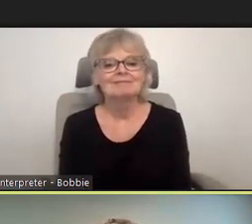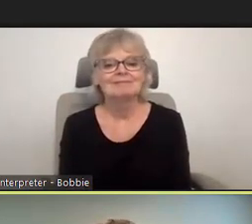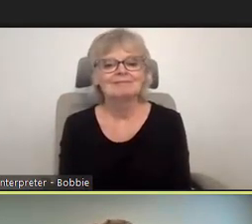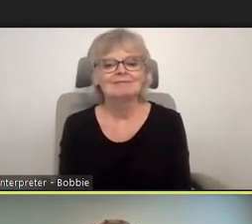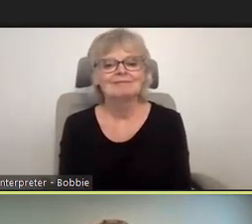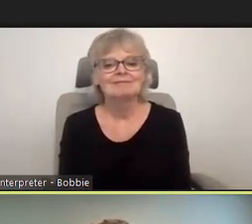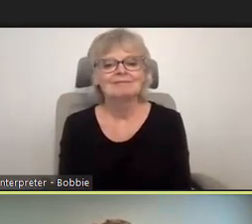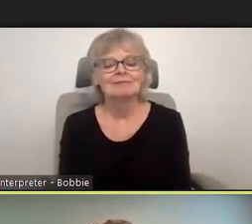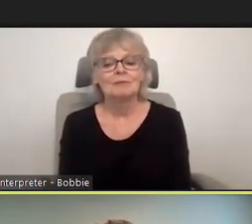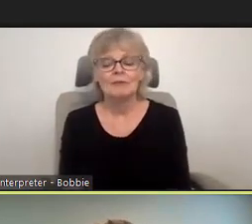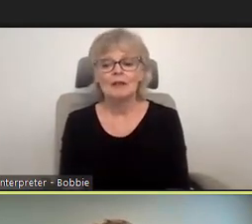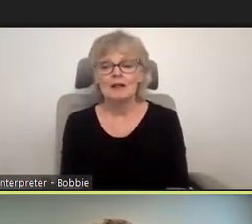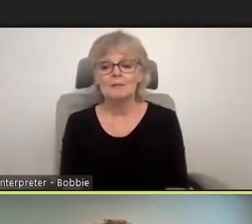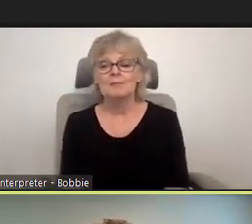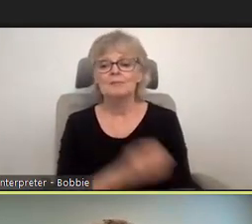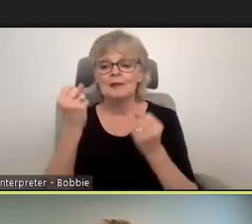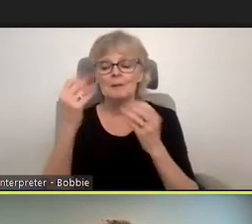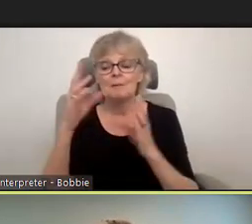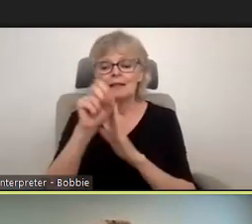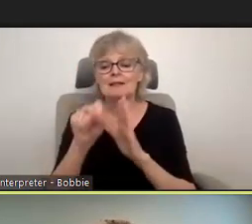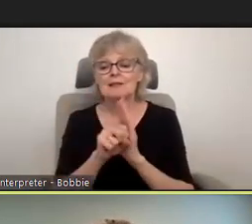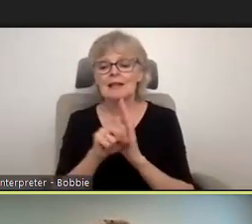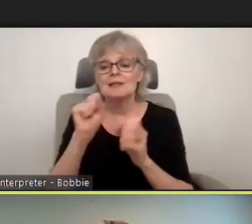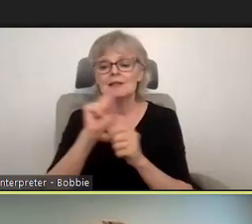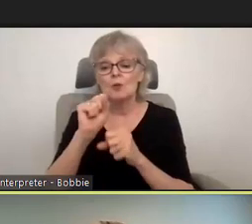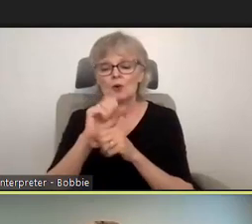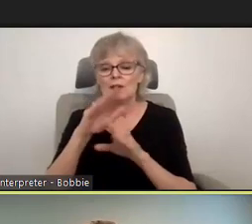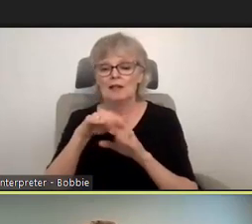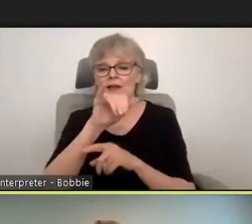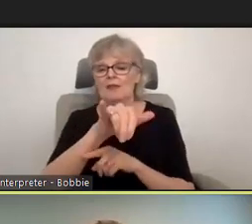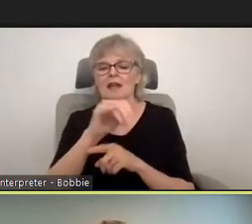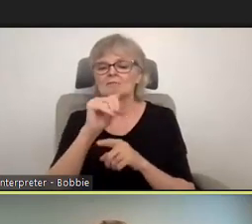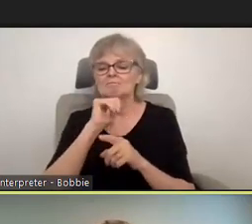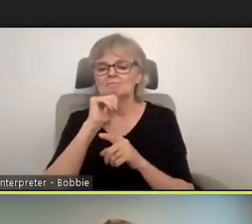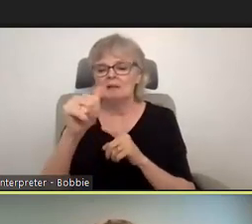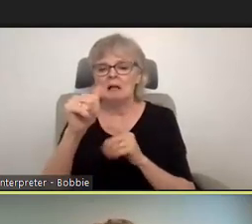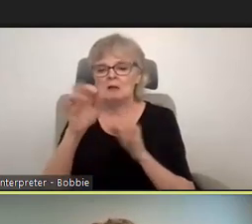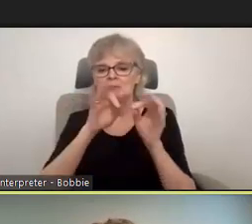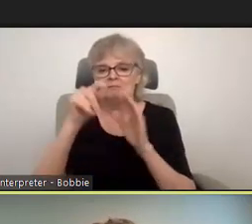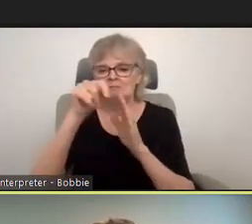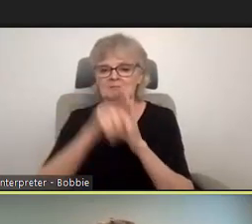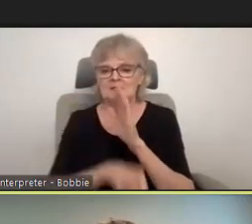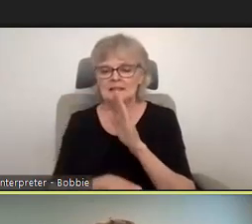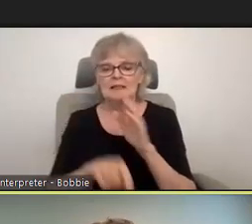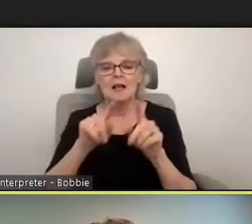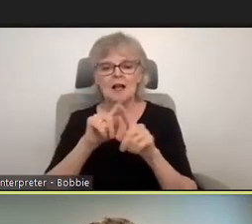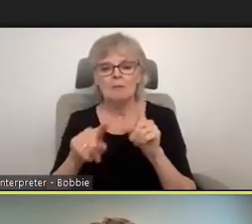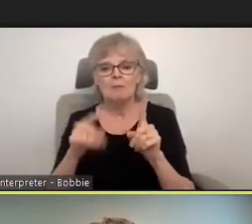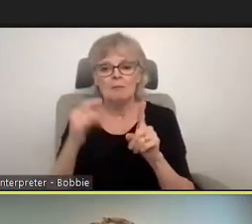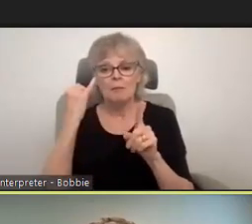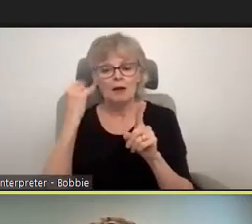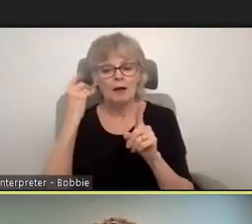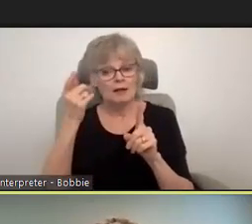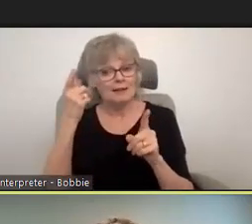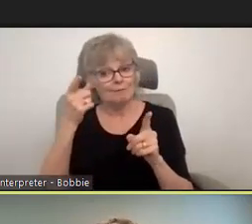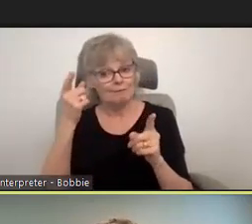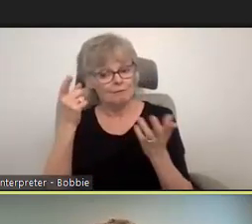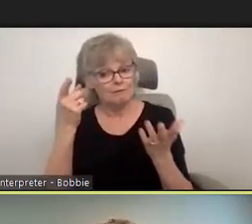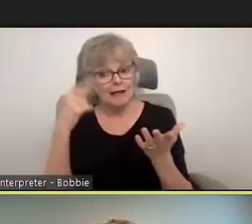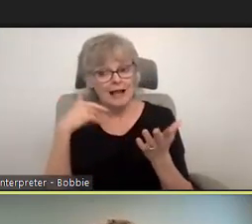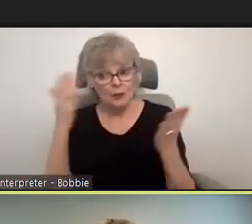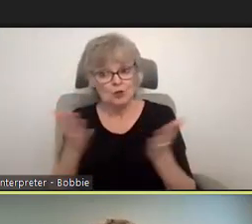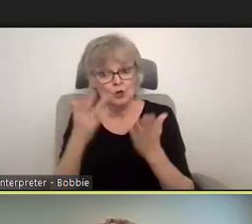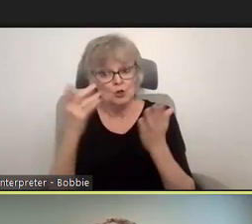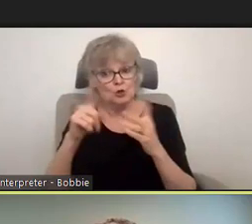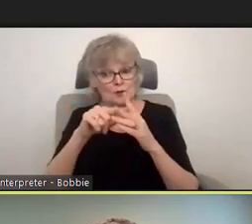So I know that a lot of states are working on this, and I won't go into too much detail, but if you're not already thinking about this, I would encourage you